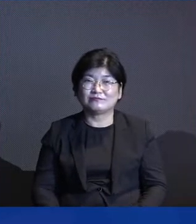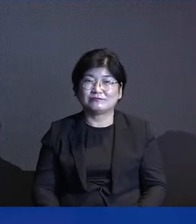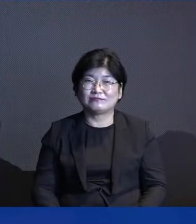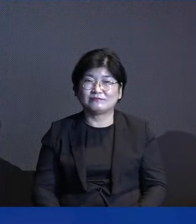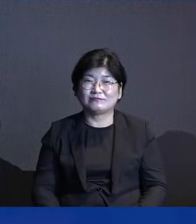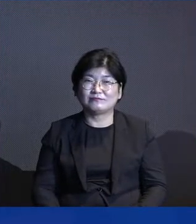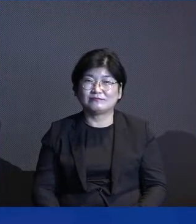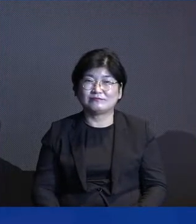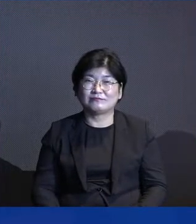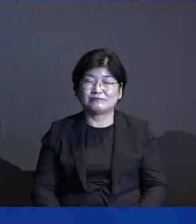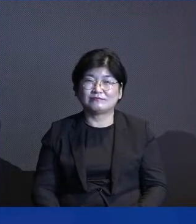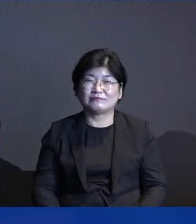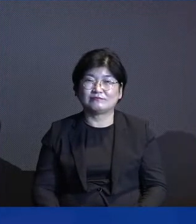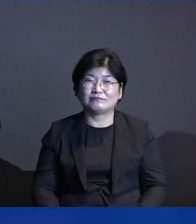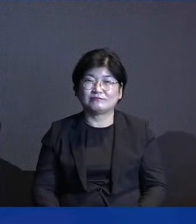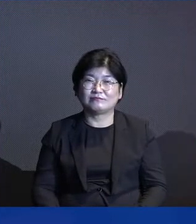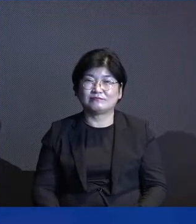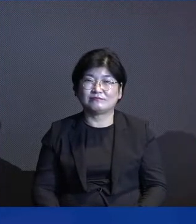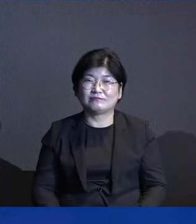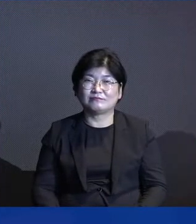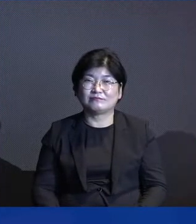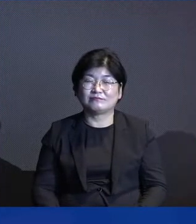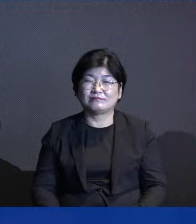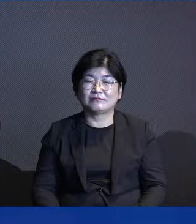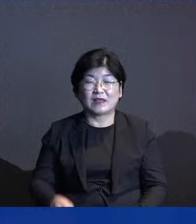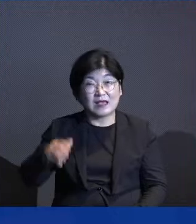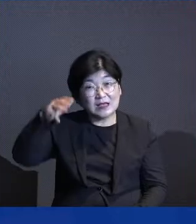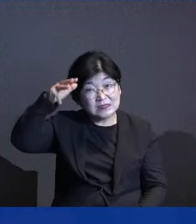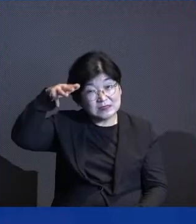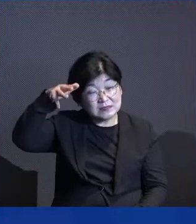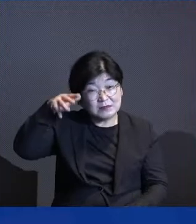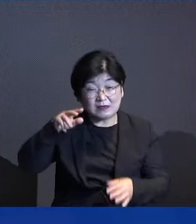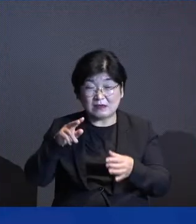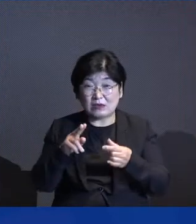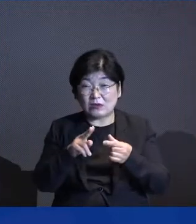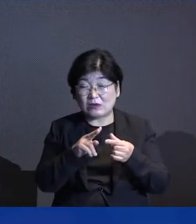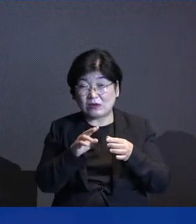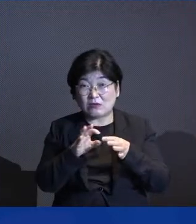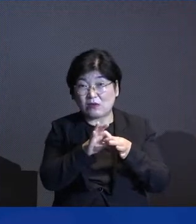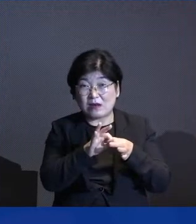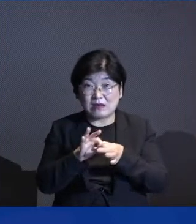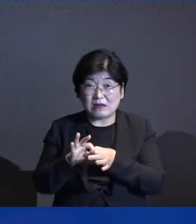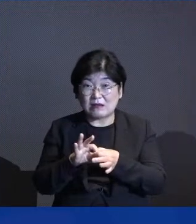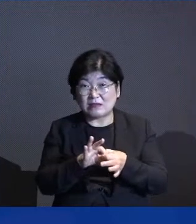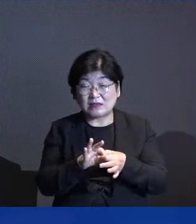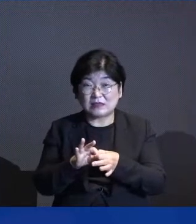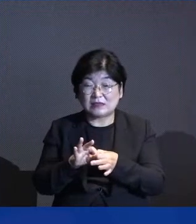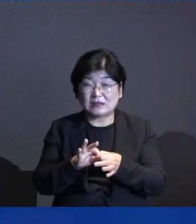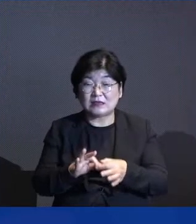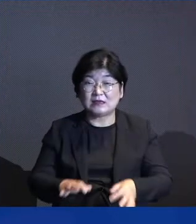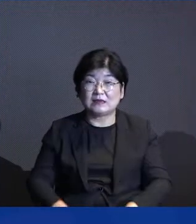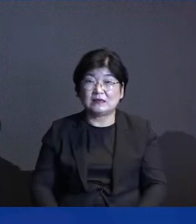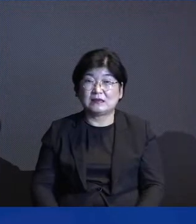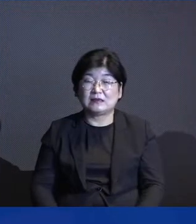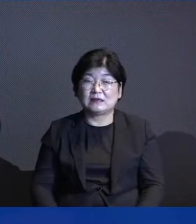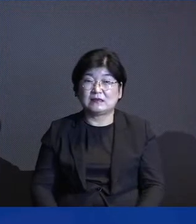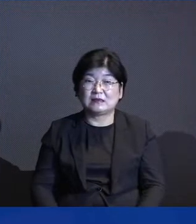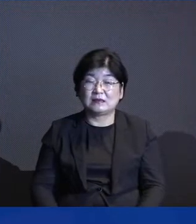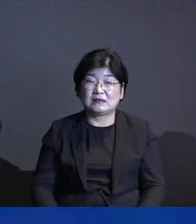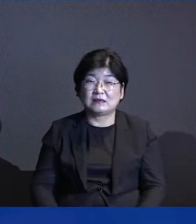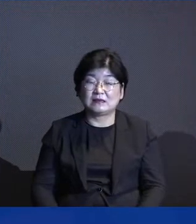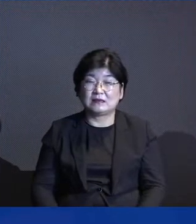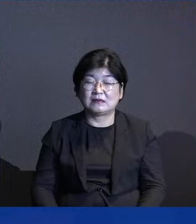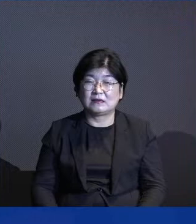systematize dementia-related infrastructure. So it includes measures to expand long-term care facilities